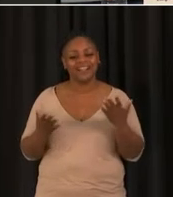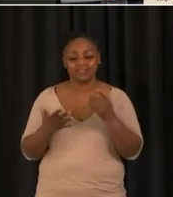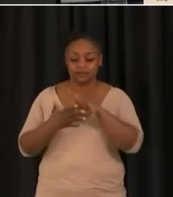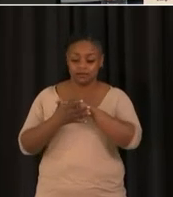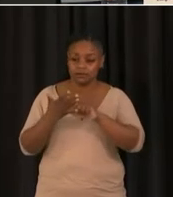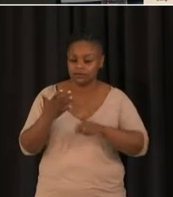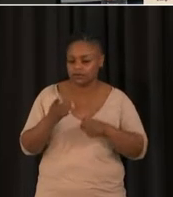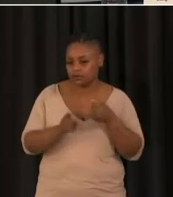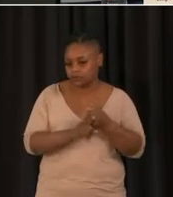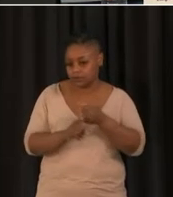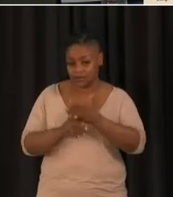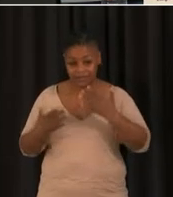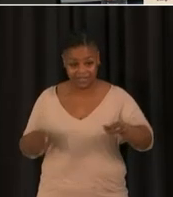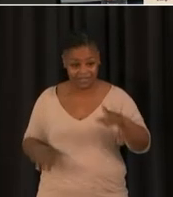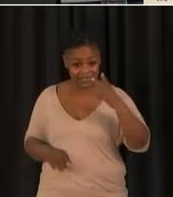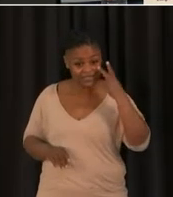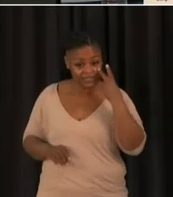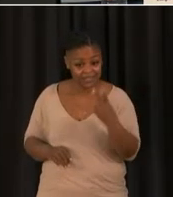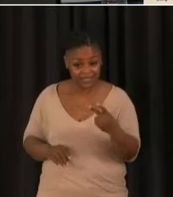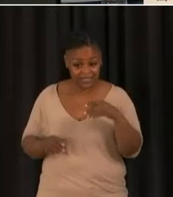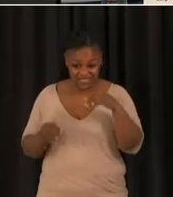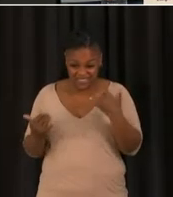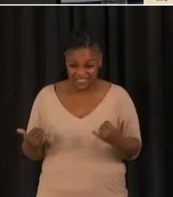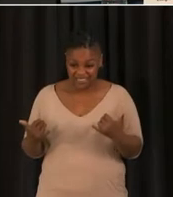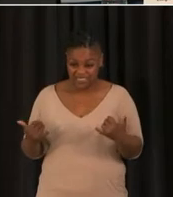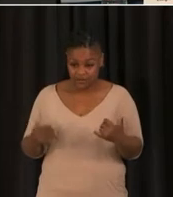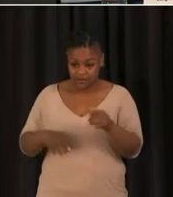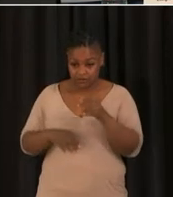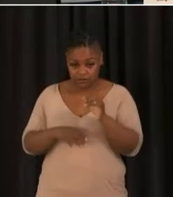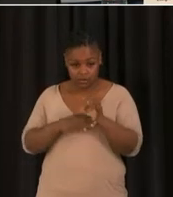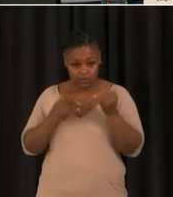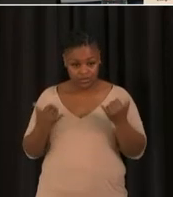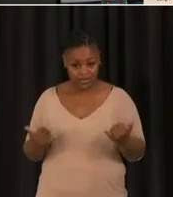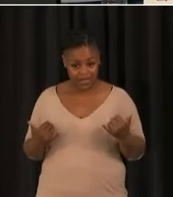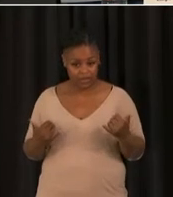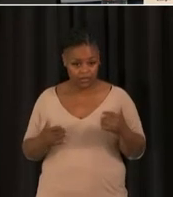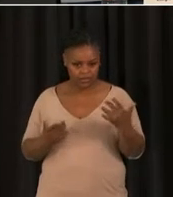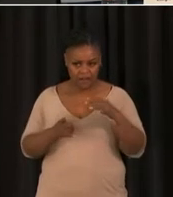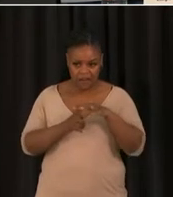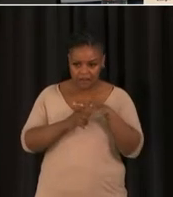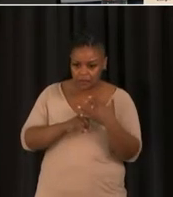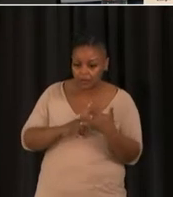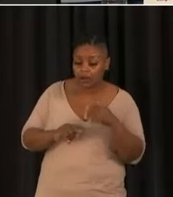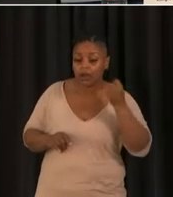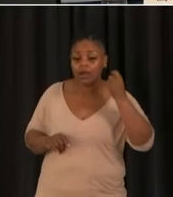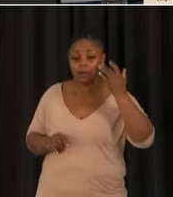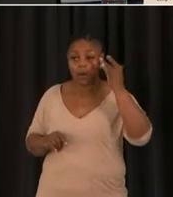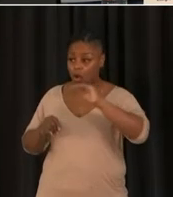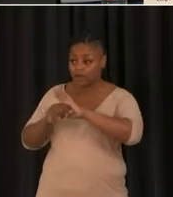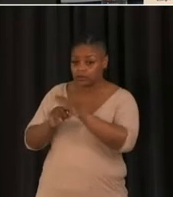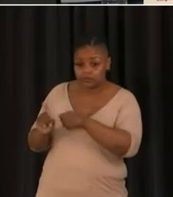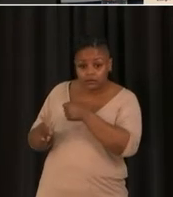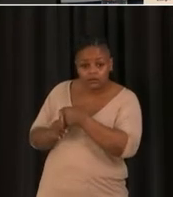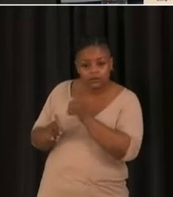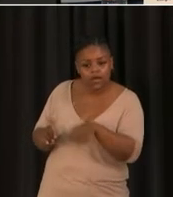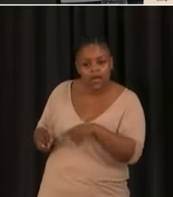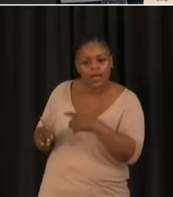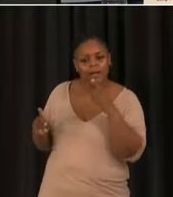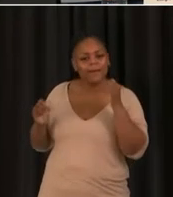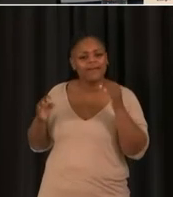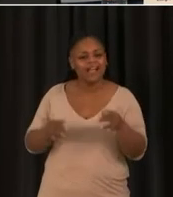focused on businesses, and we also want to make sure that residents have the opportunity to understand how to manage